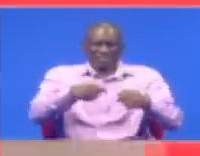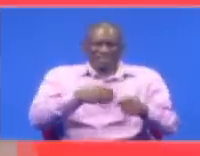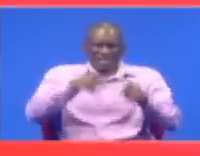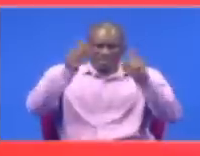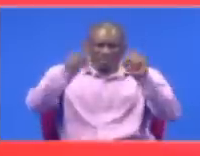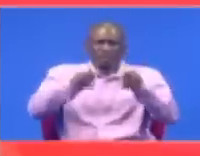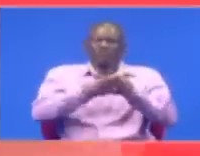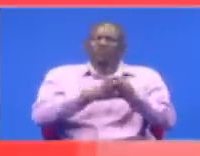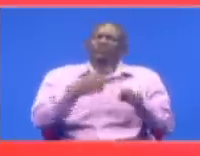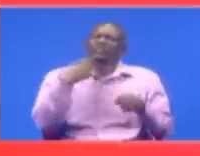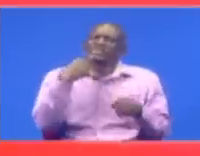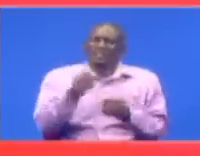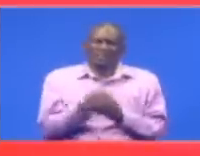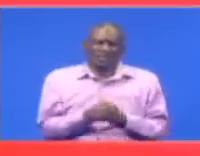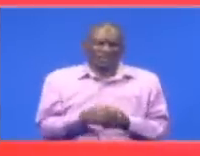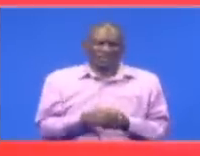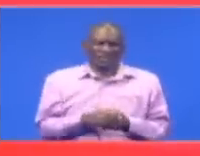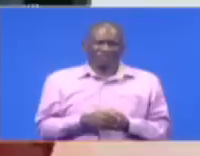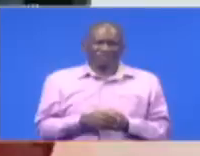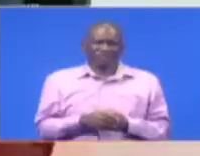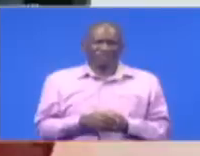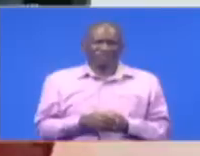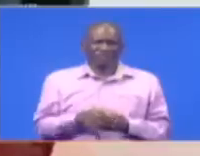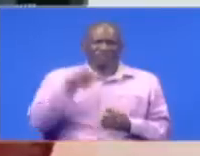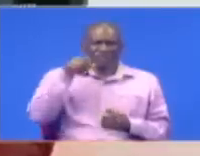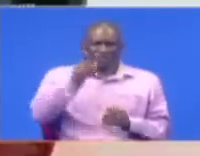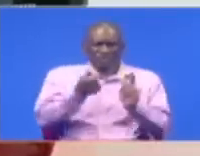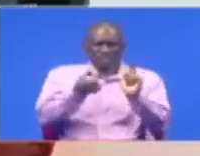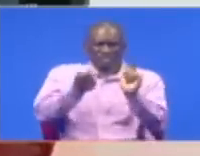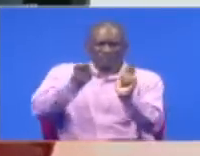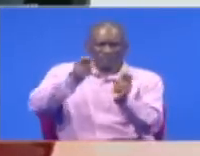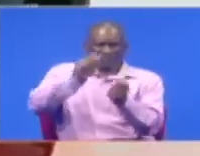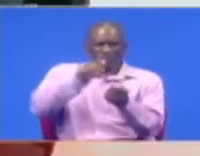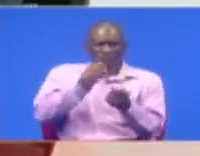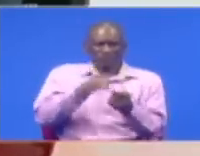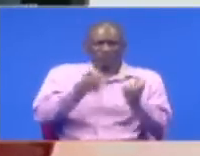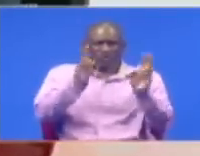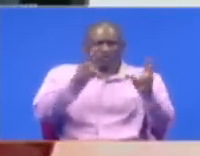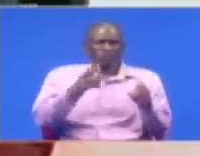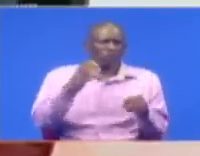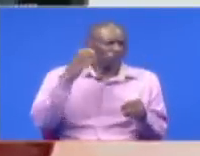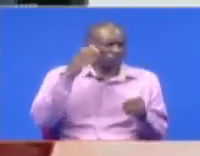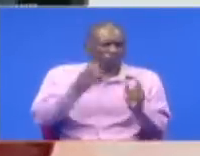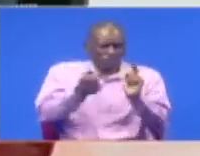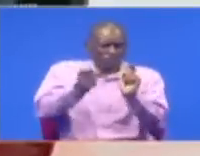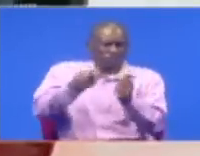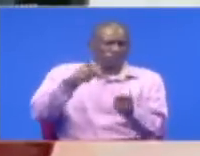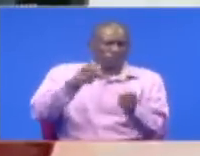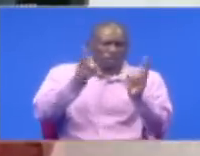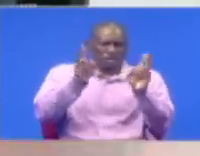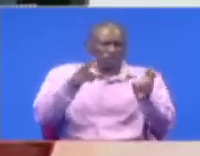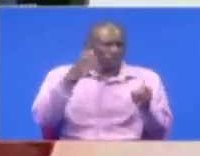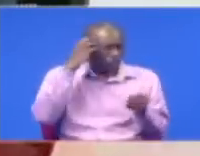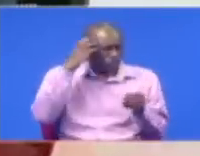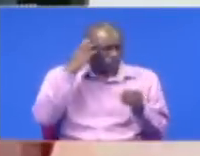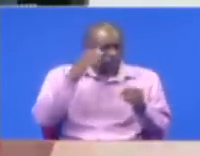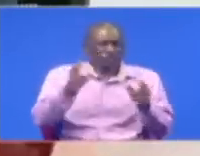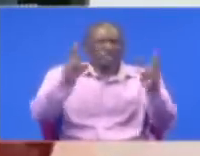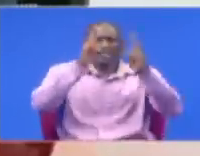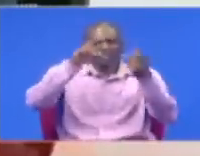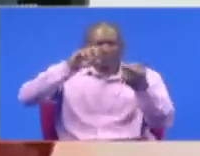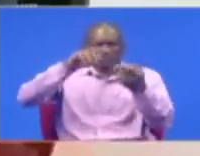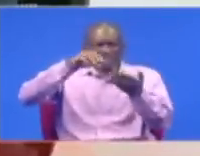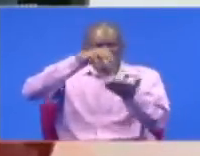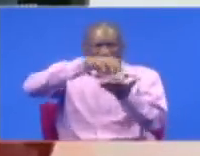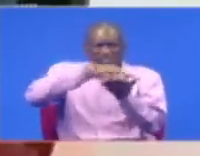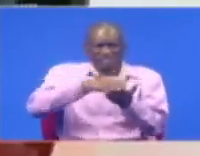also acknowledge your transformation of an ordinary college to iconic status. So allow me to